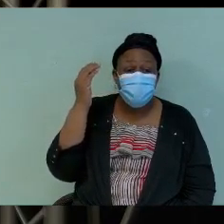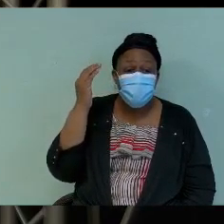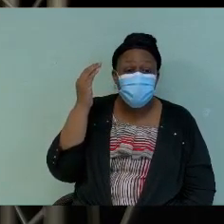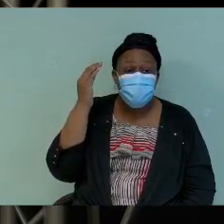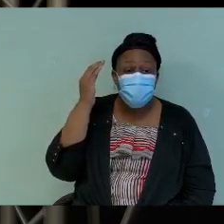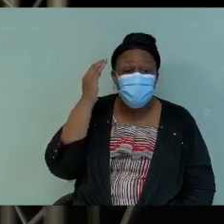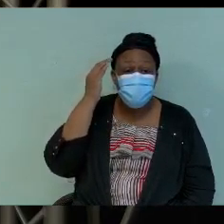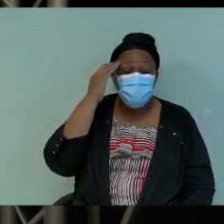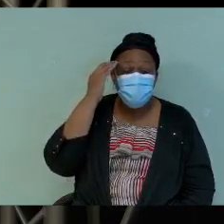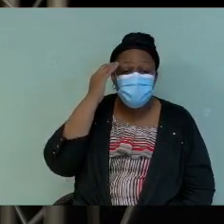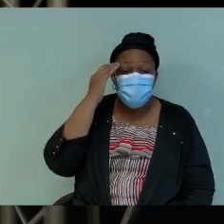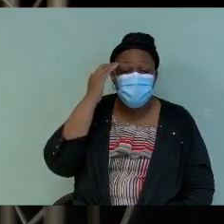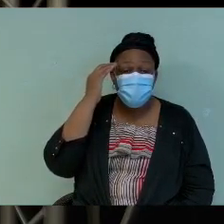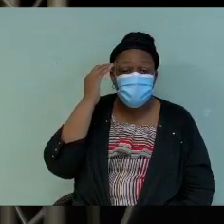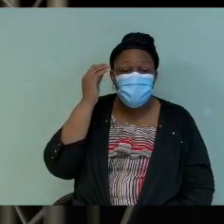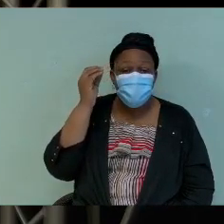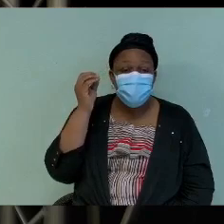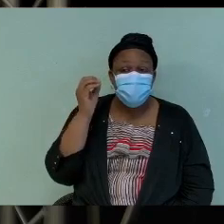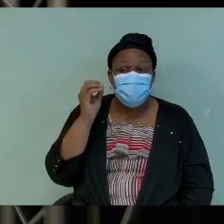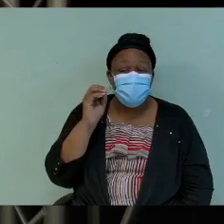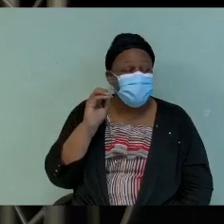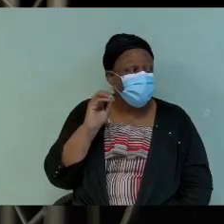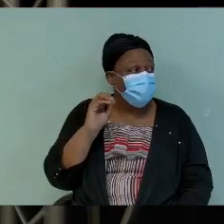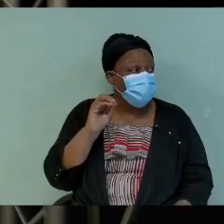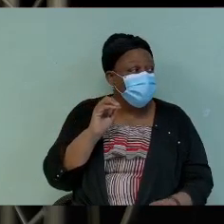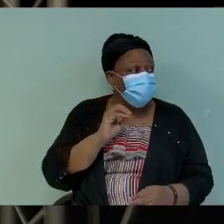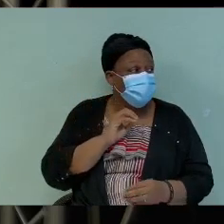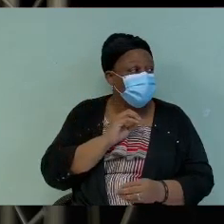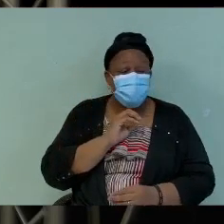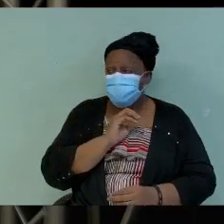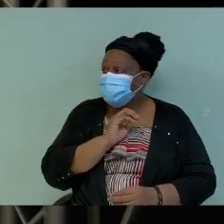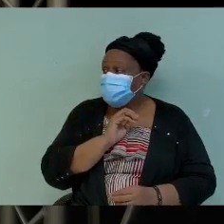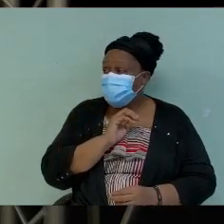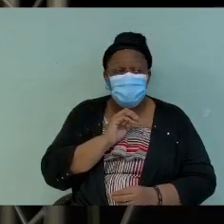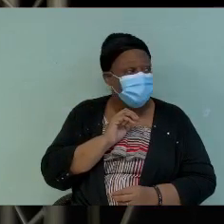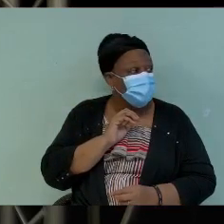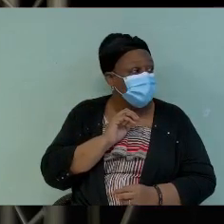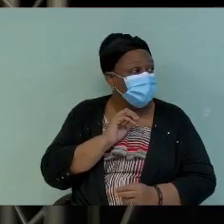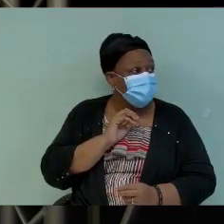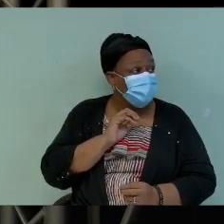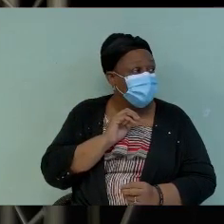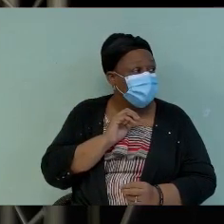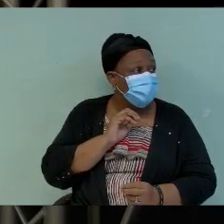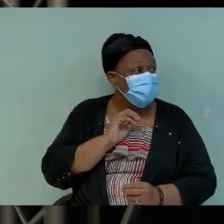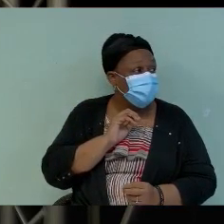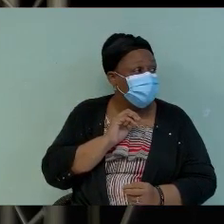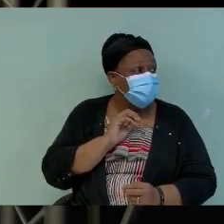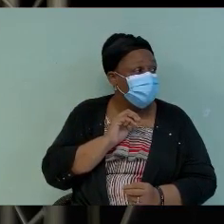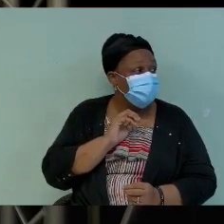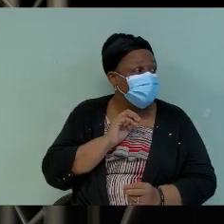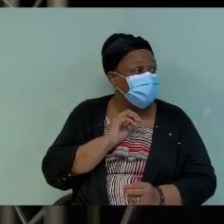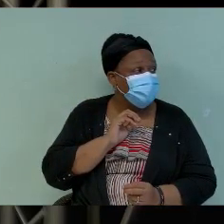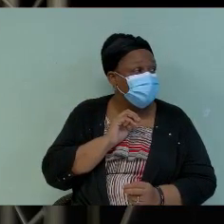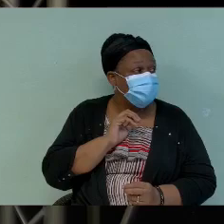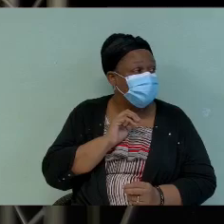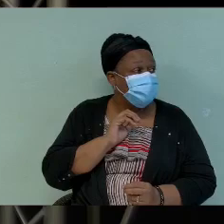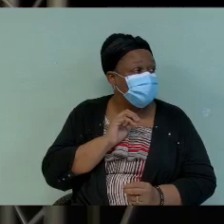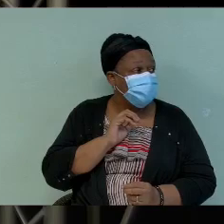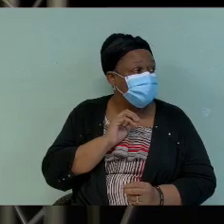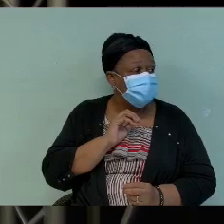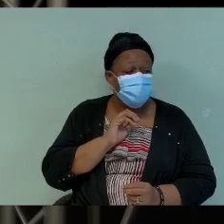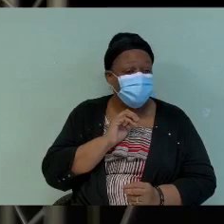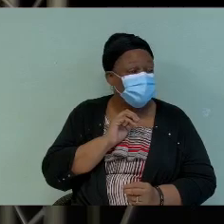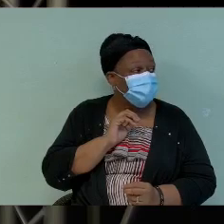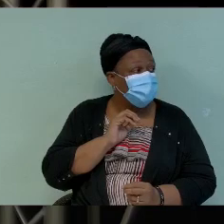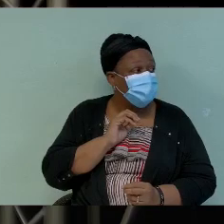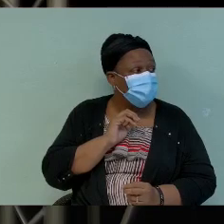this time for the COVID-19. But I have a friend who has been bleeding for over 2 weeks, going on